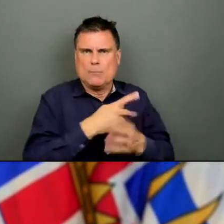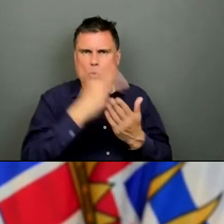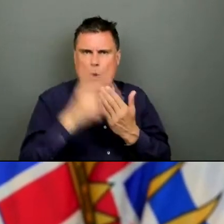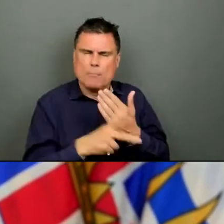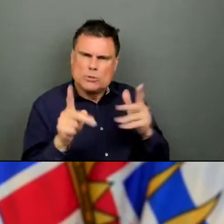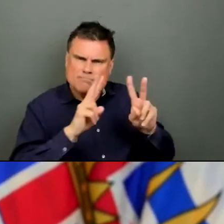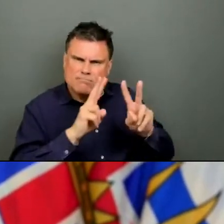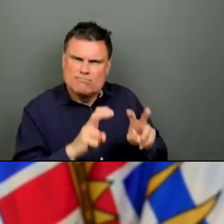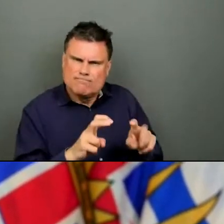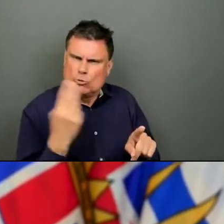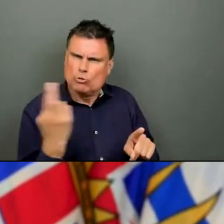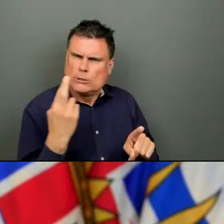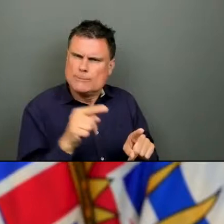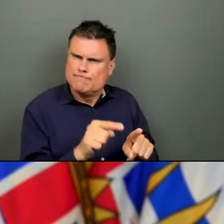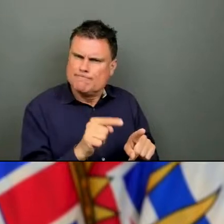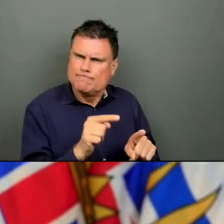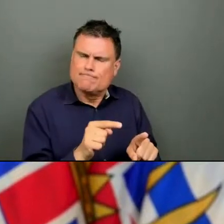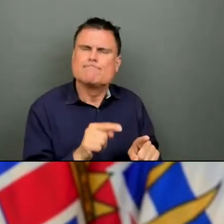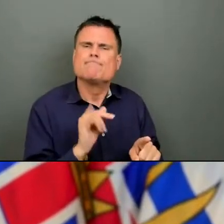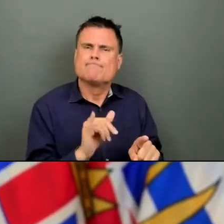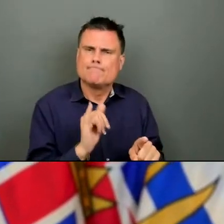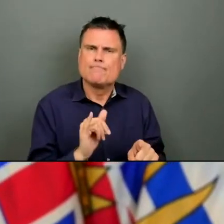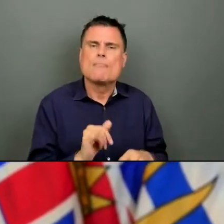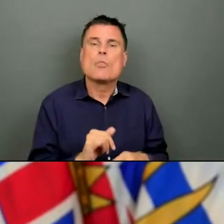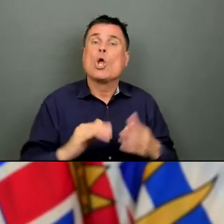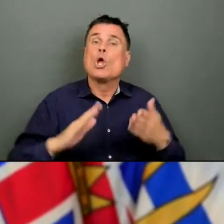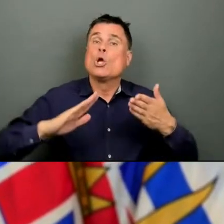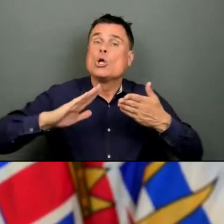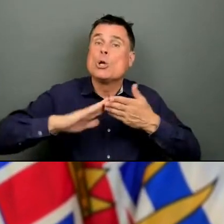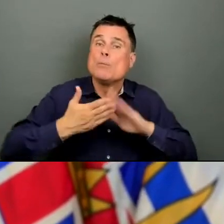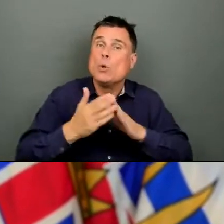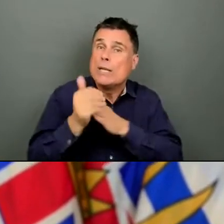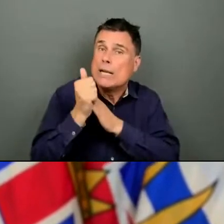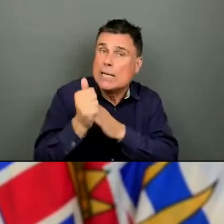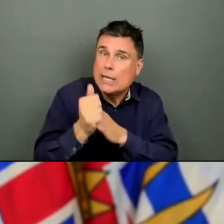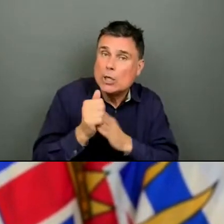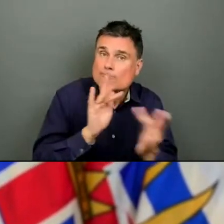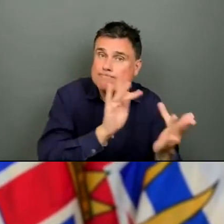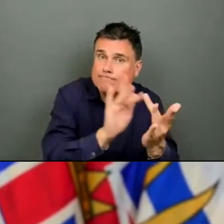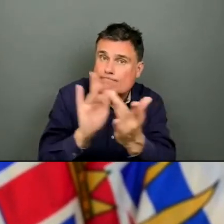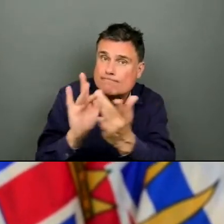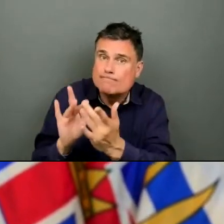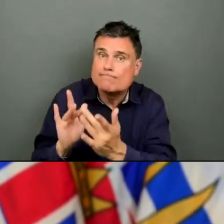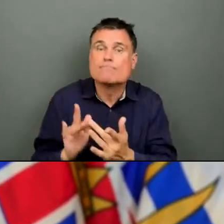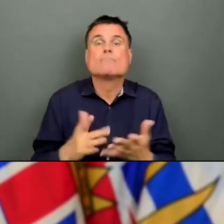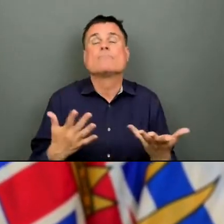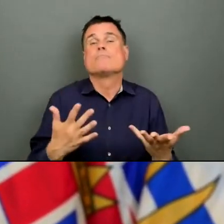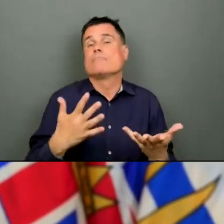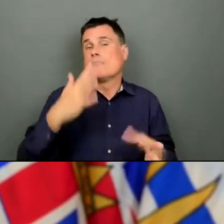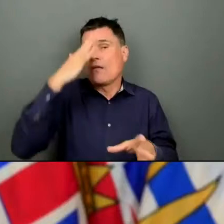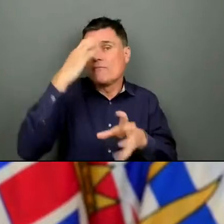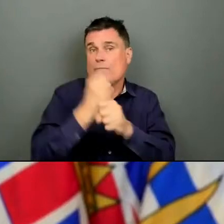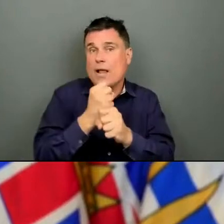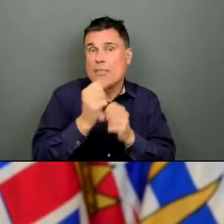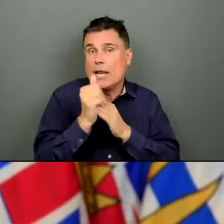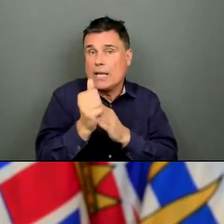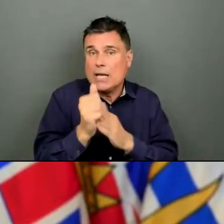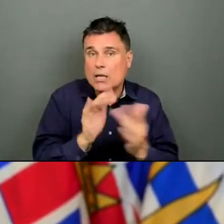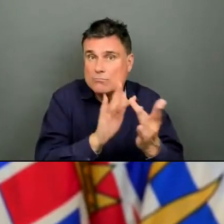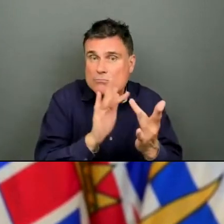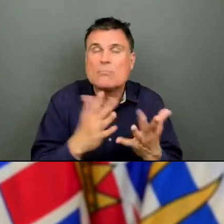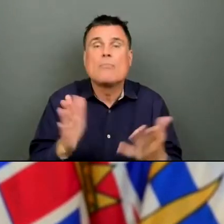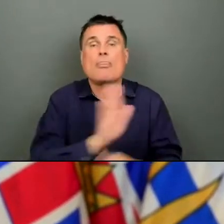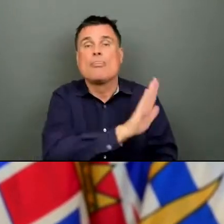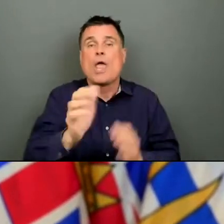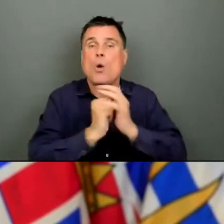with community leaders, connecting with faith leaders, connecting with other parts of where people